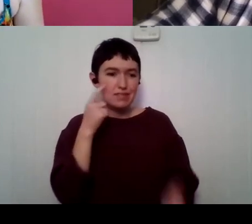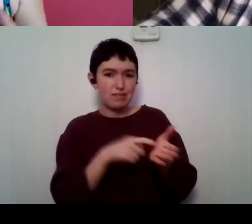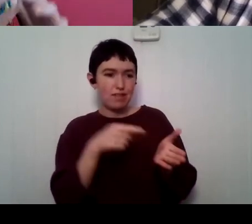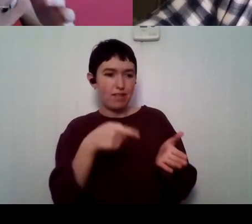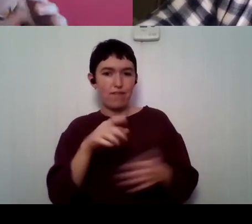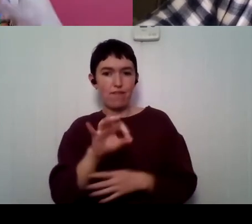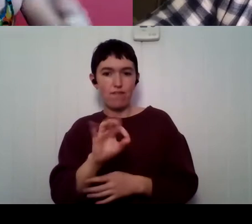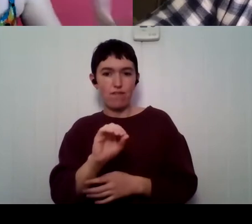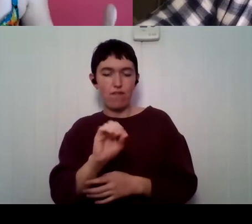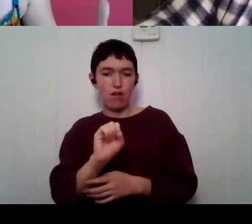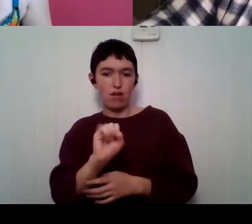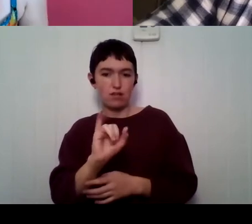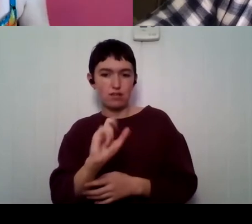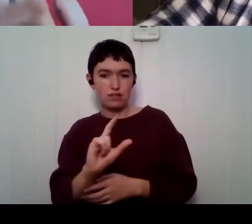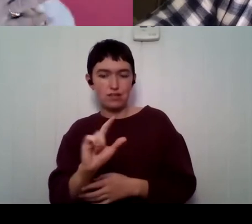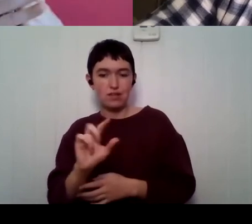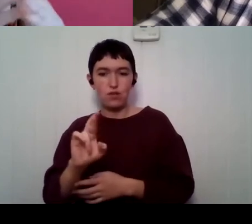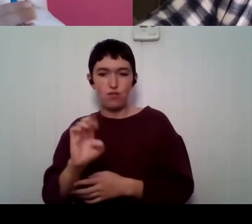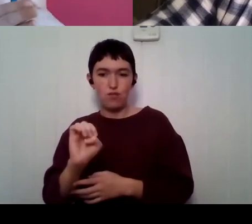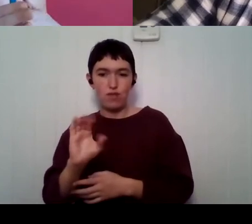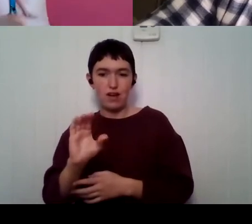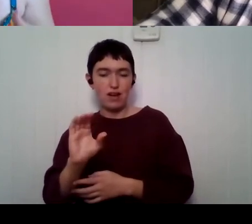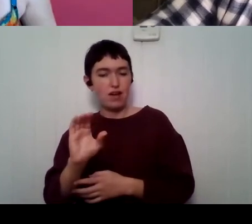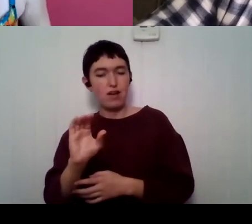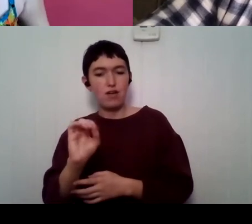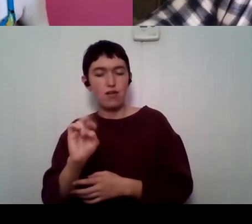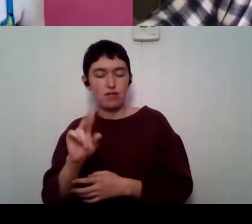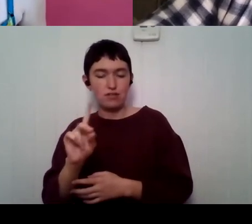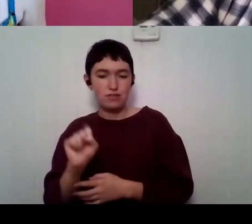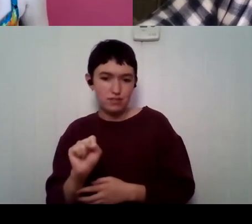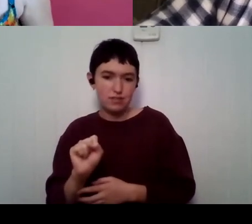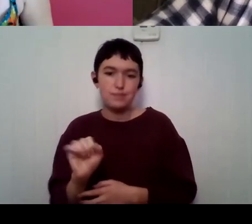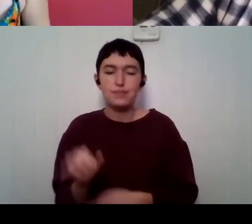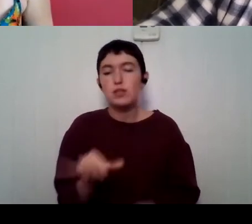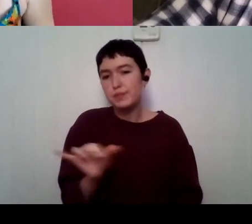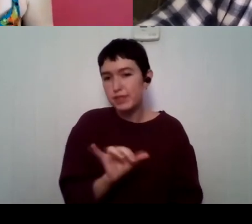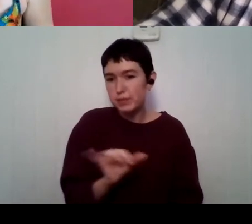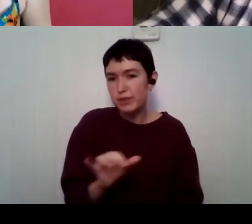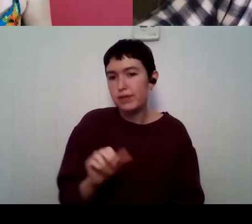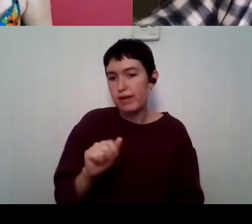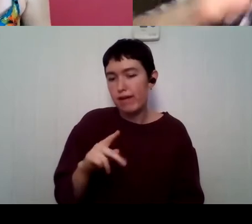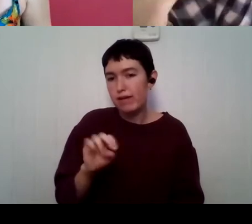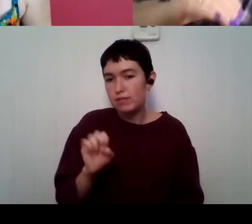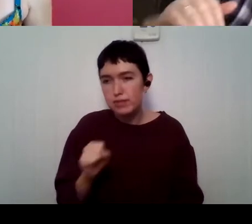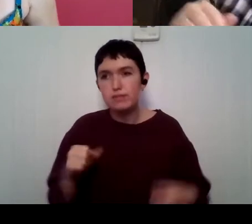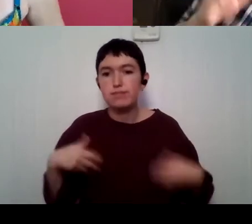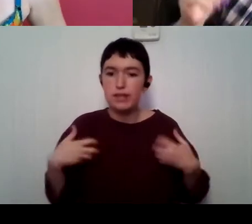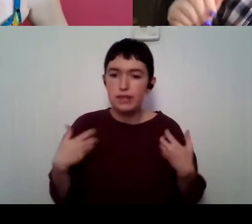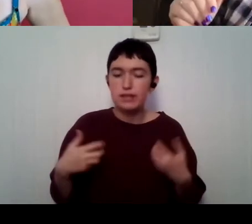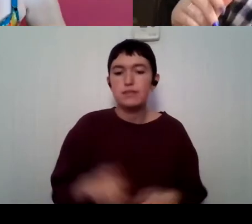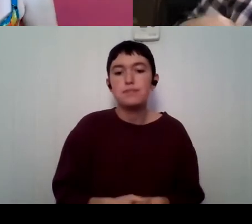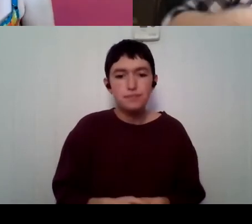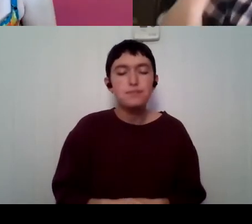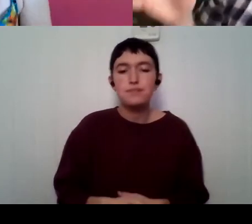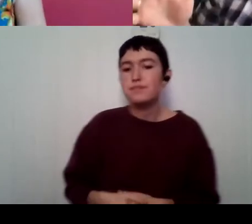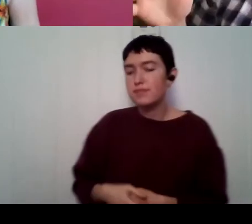apes, but they have enough similarities where we can kind of connect those dots. Yeah. Very cool. The next, we have a couple questions about